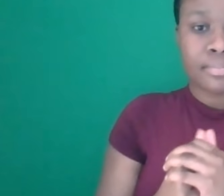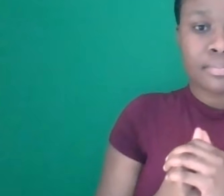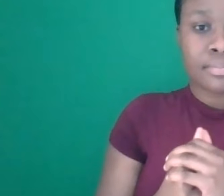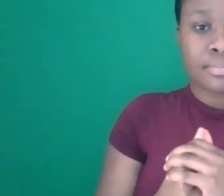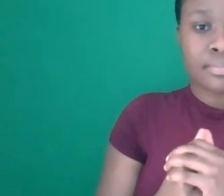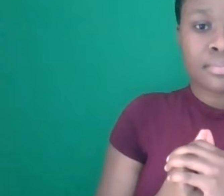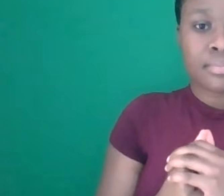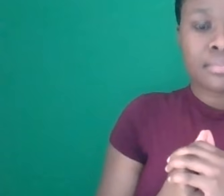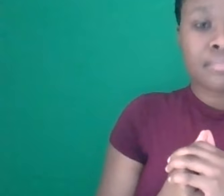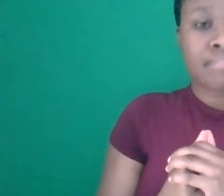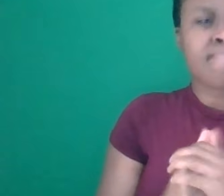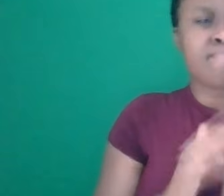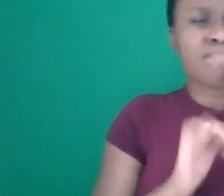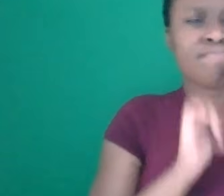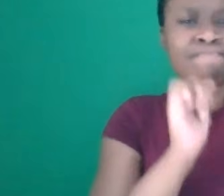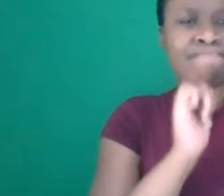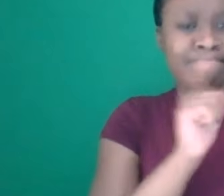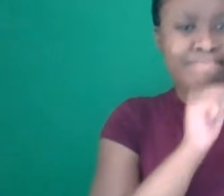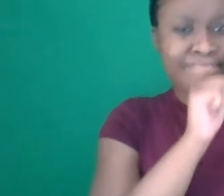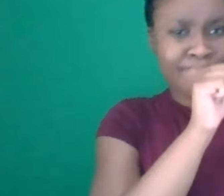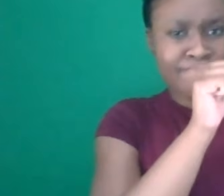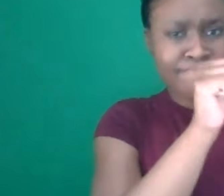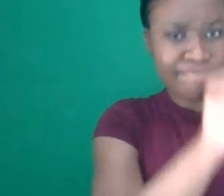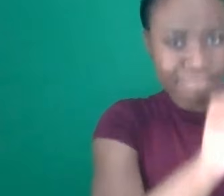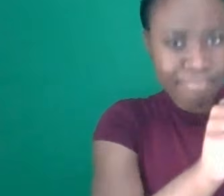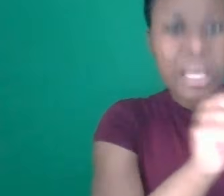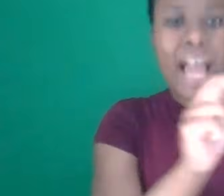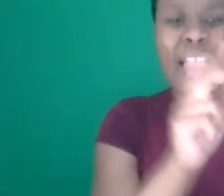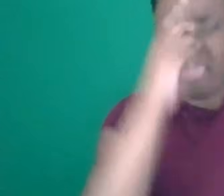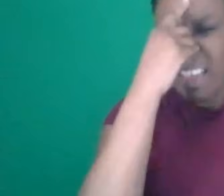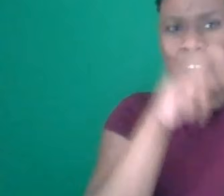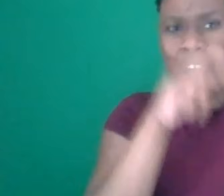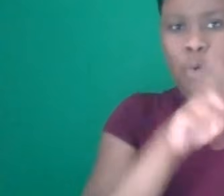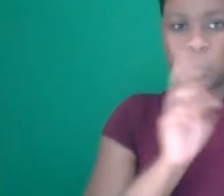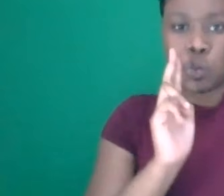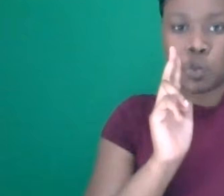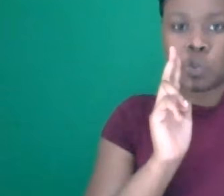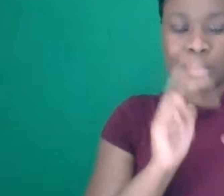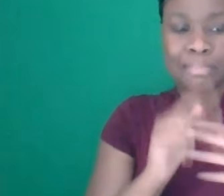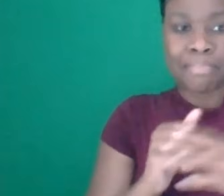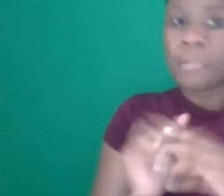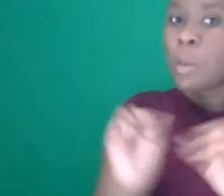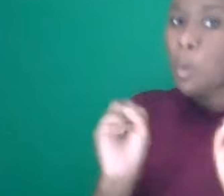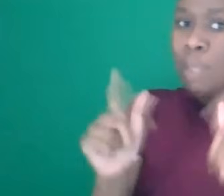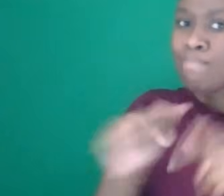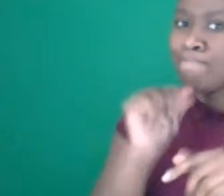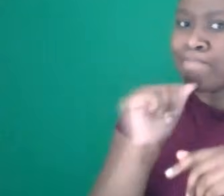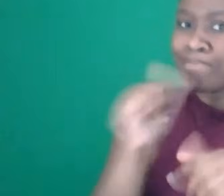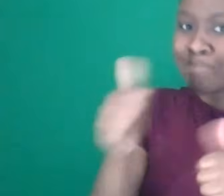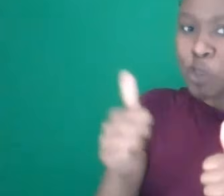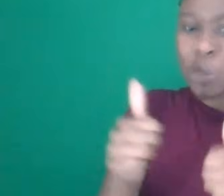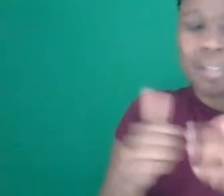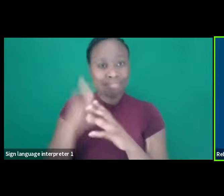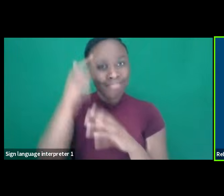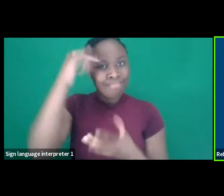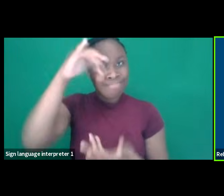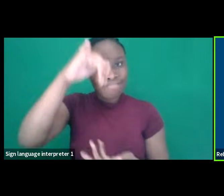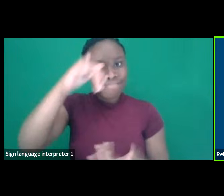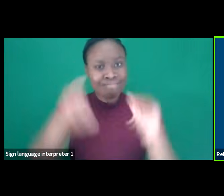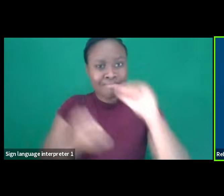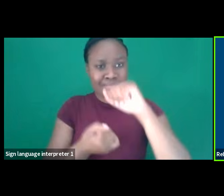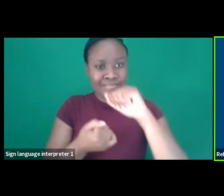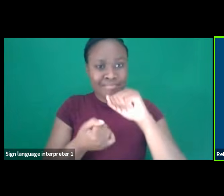Just continue with Raboni. Monosi is out. Oh, okay, sure. I think we've come to the end of our